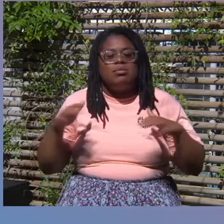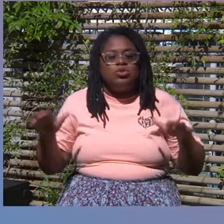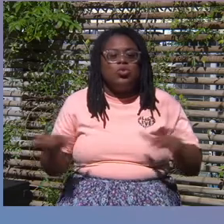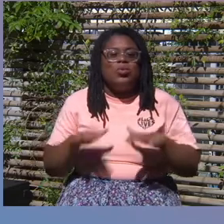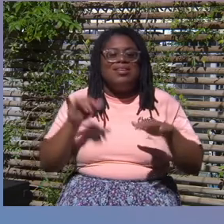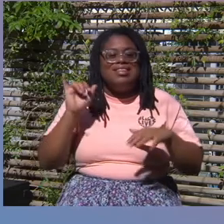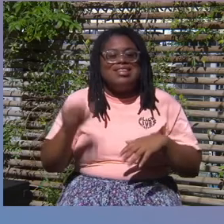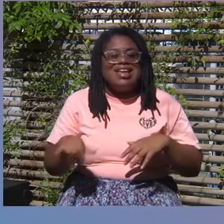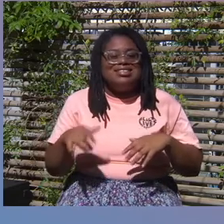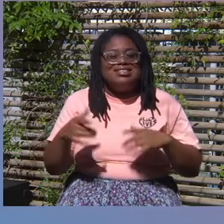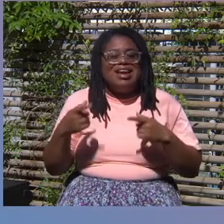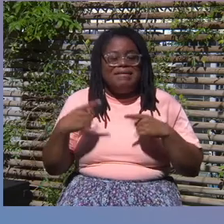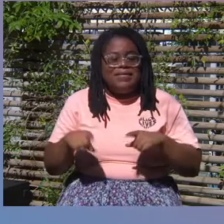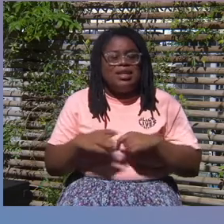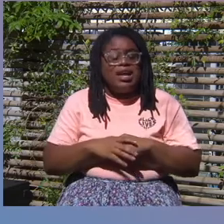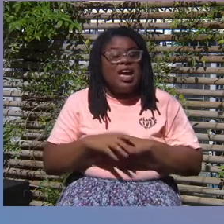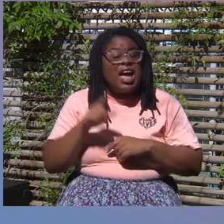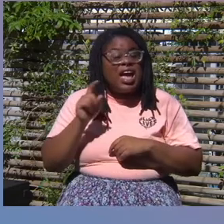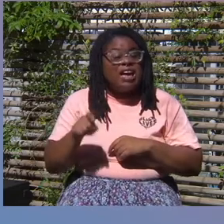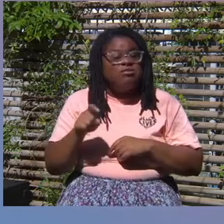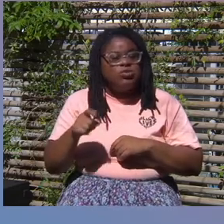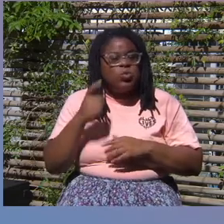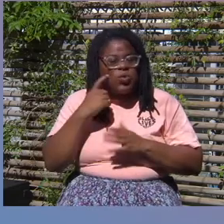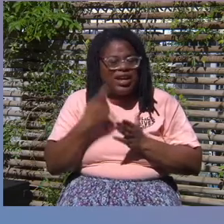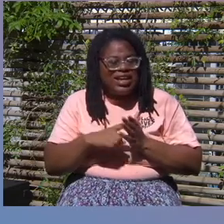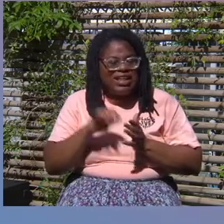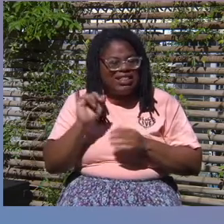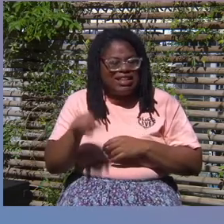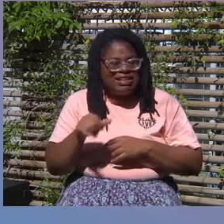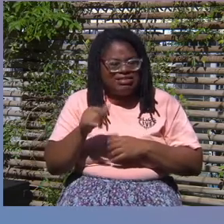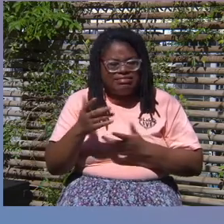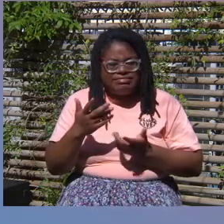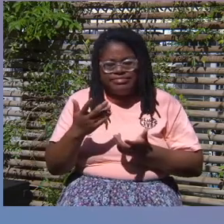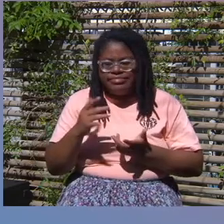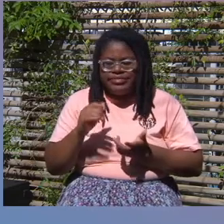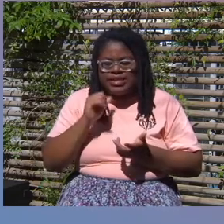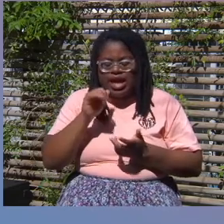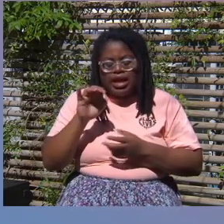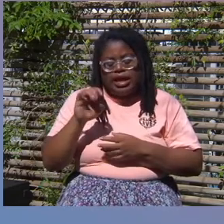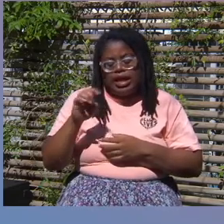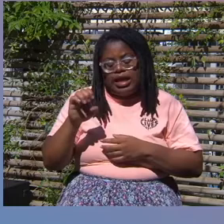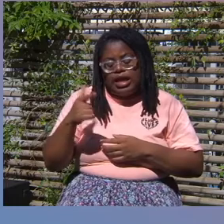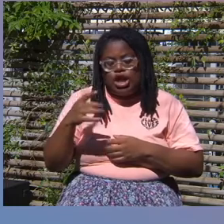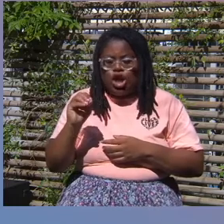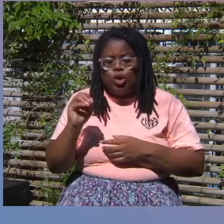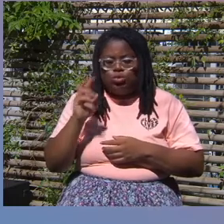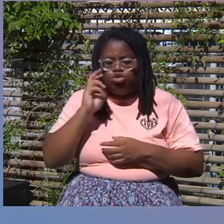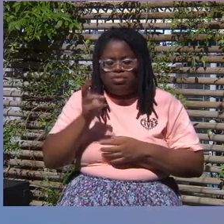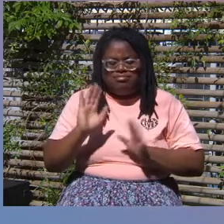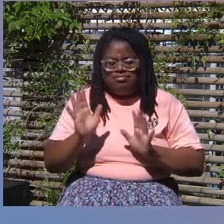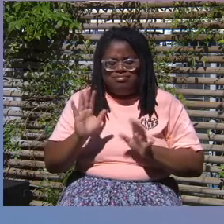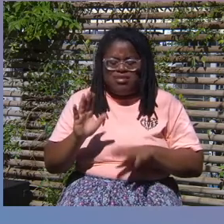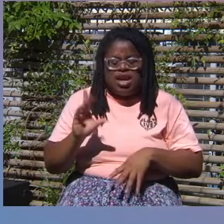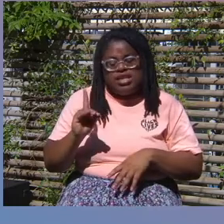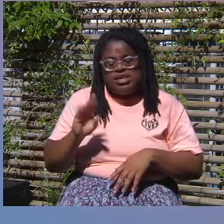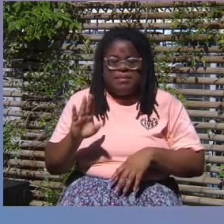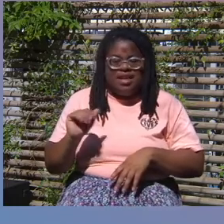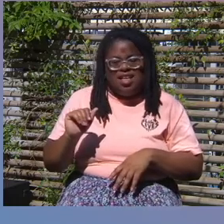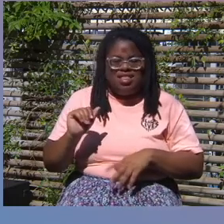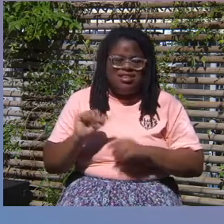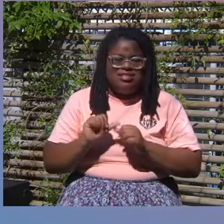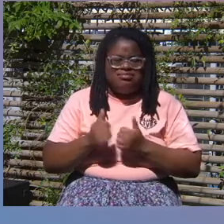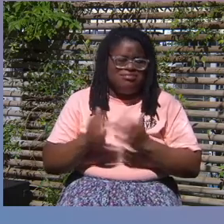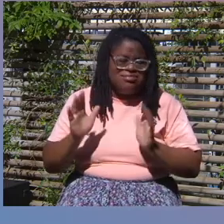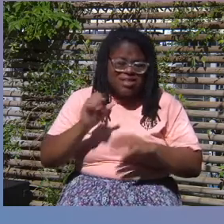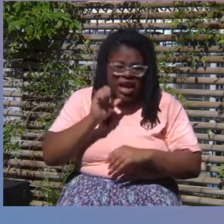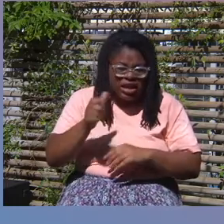doing that this is coming. And I have to recognize this is not me. This is not no ego trip for me. It can say the Debbie Allen Dance Academy all day. I